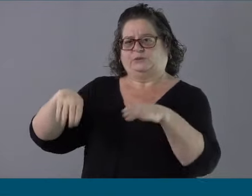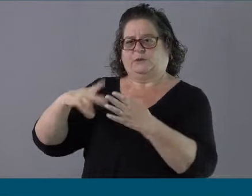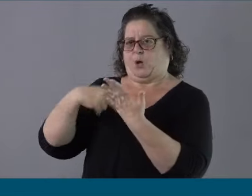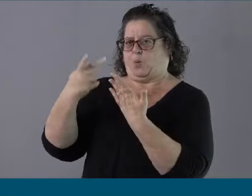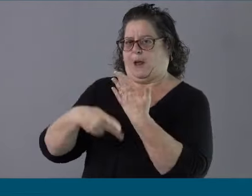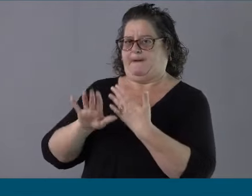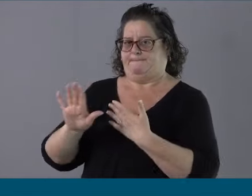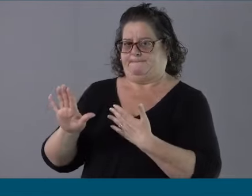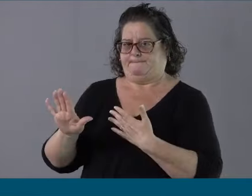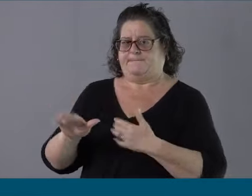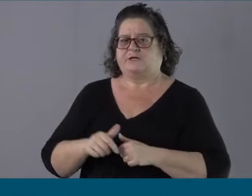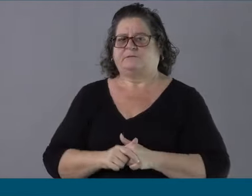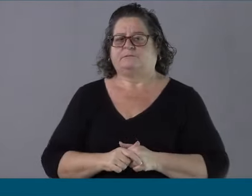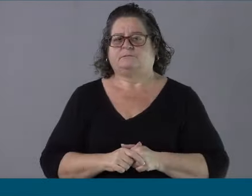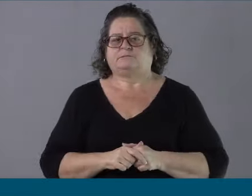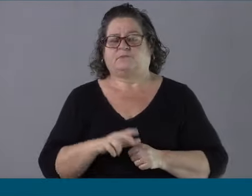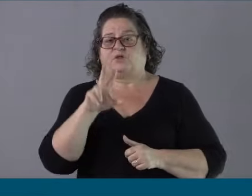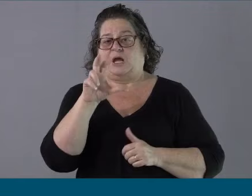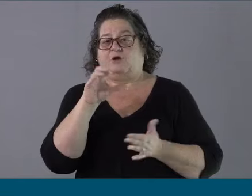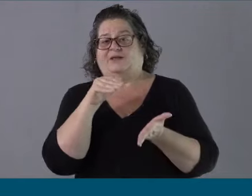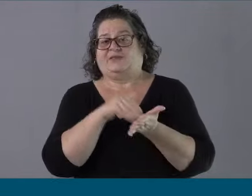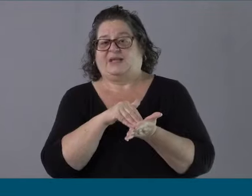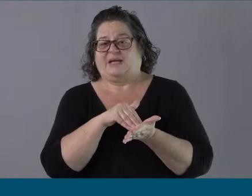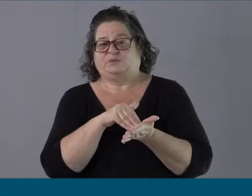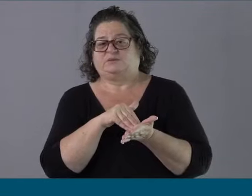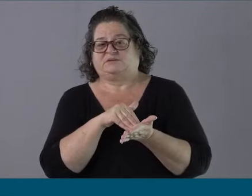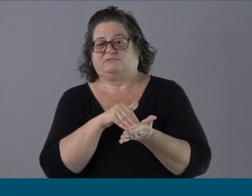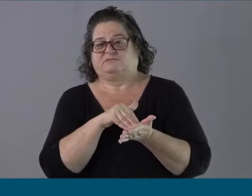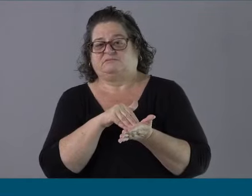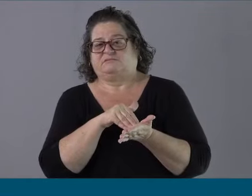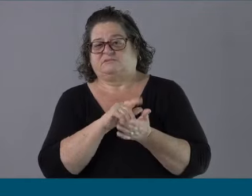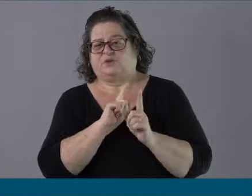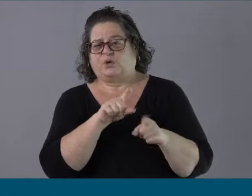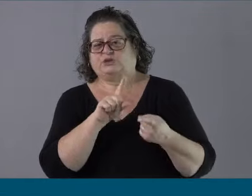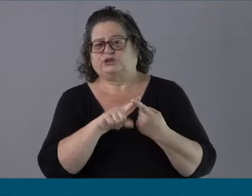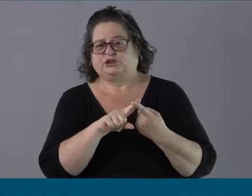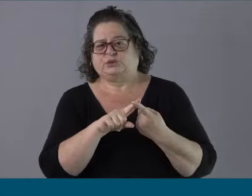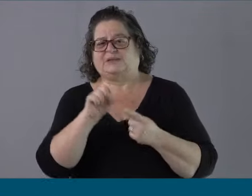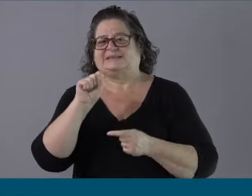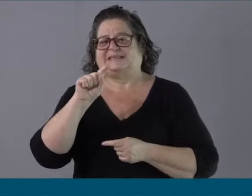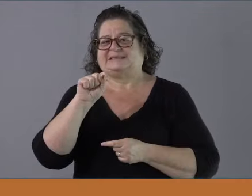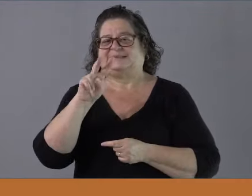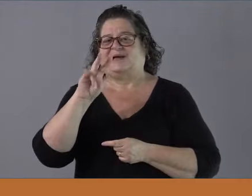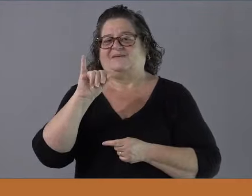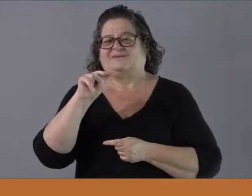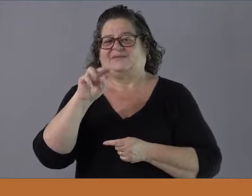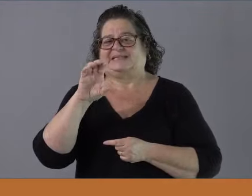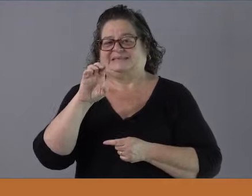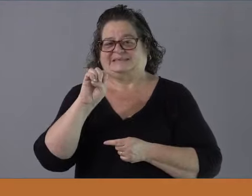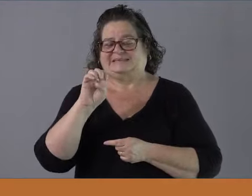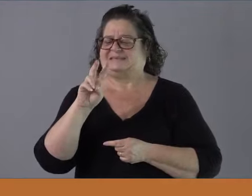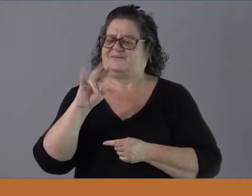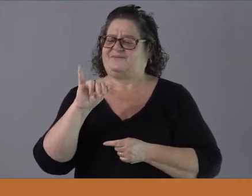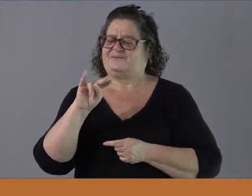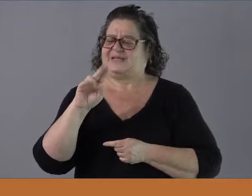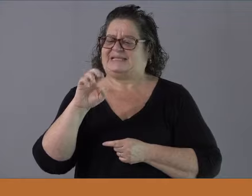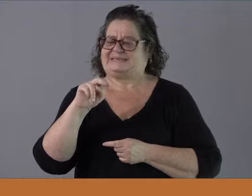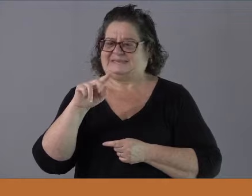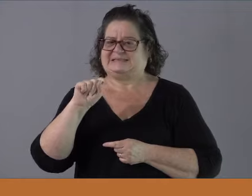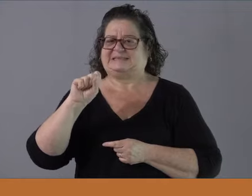rental assistance, telehealth, and transportation to health services. So moving